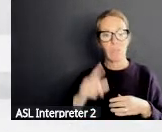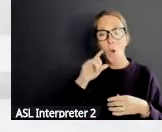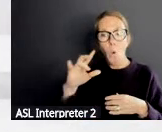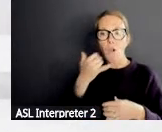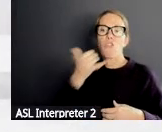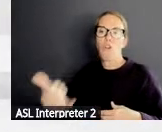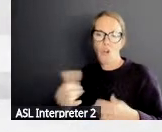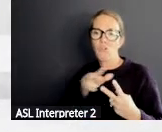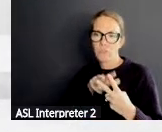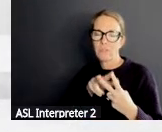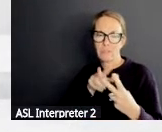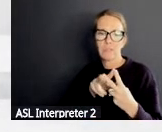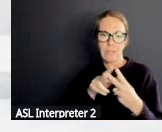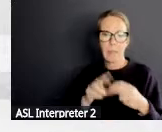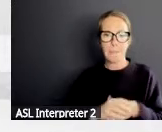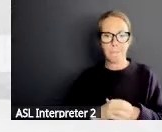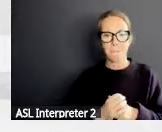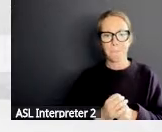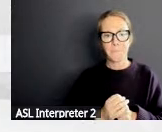in.